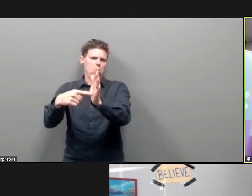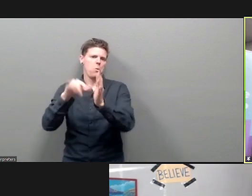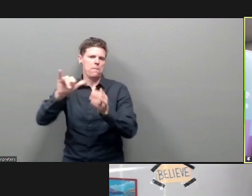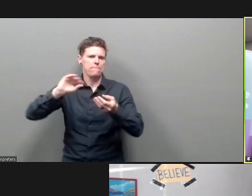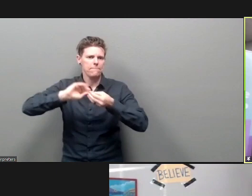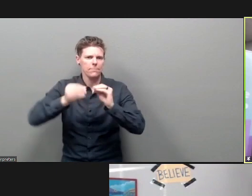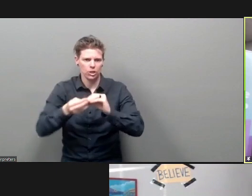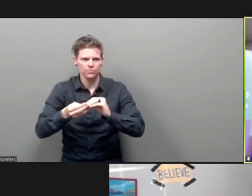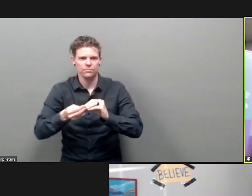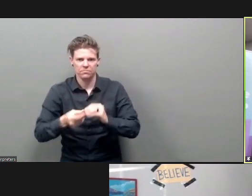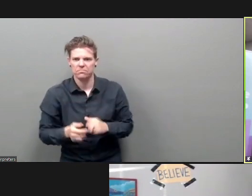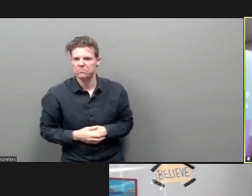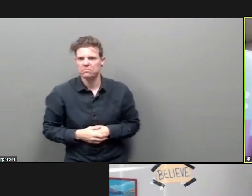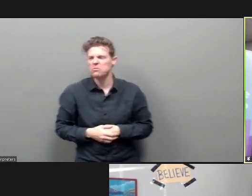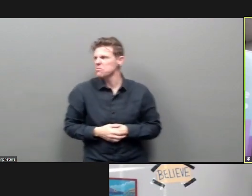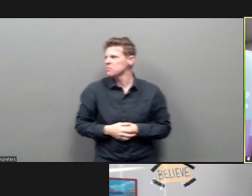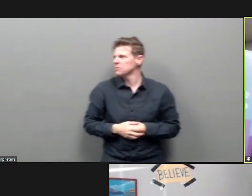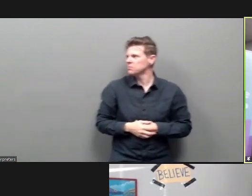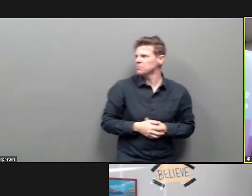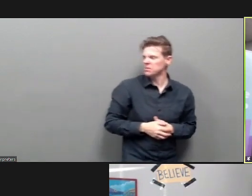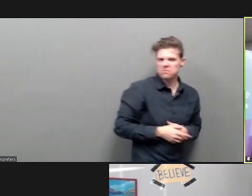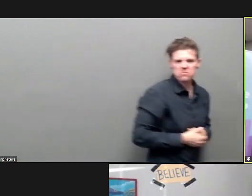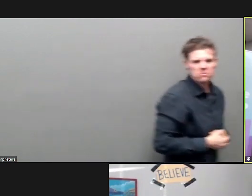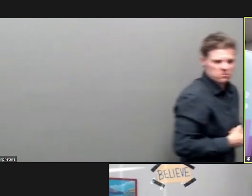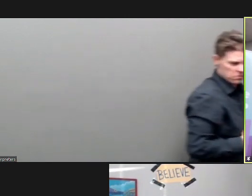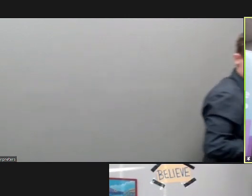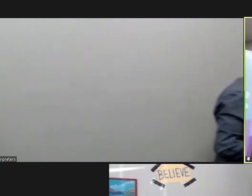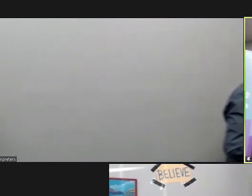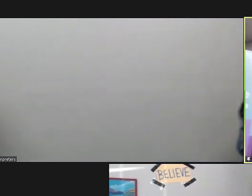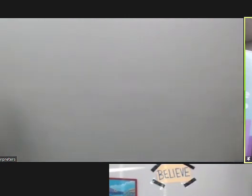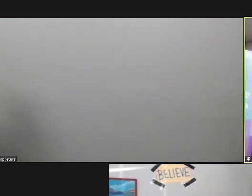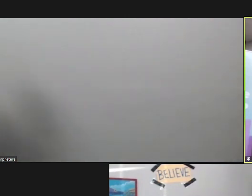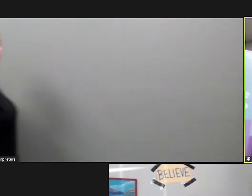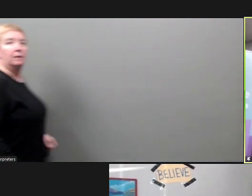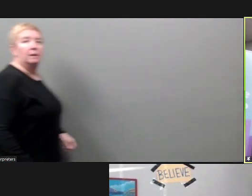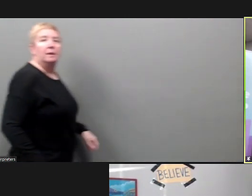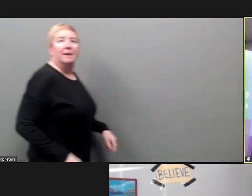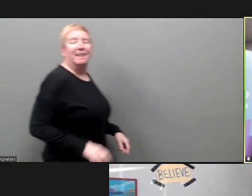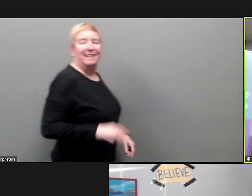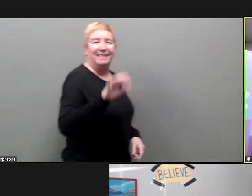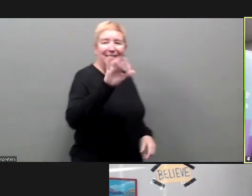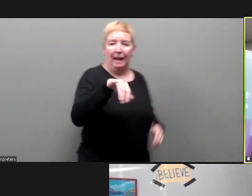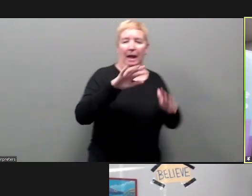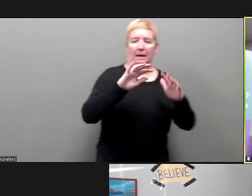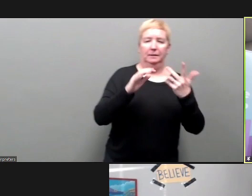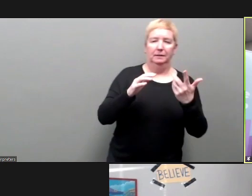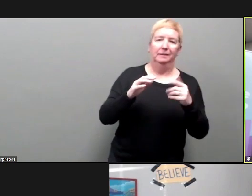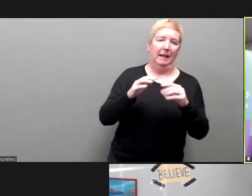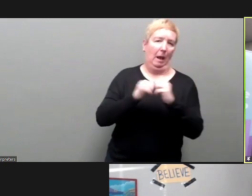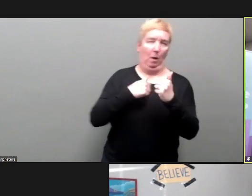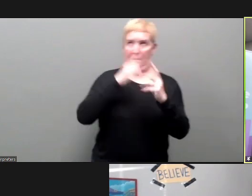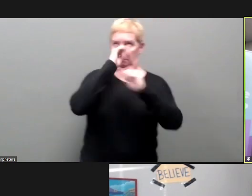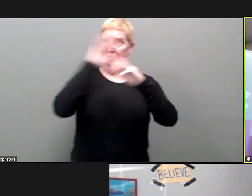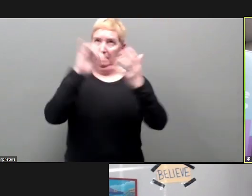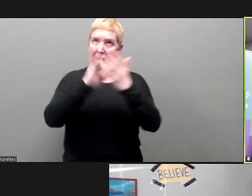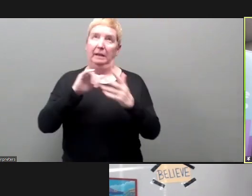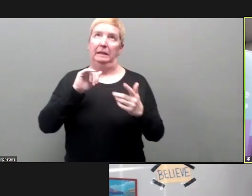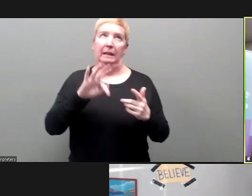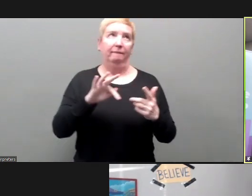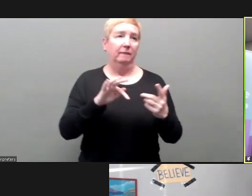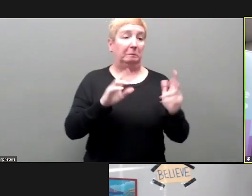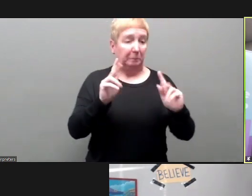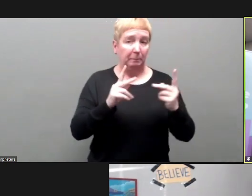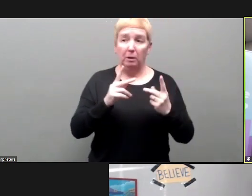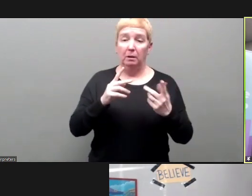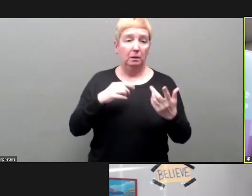So I don't know, Laura, if you have anything else to add on that, but that's kind of how I think about that,